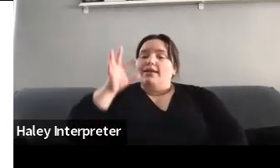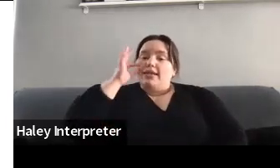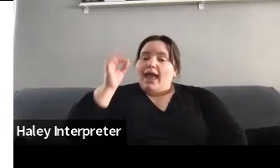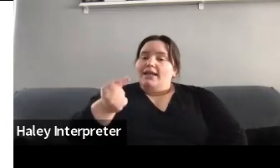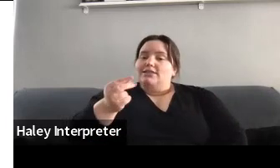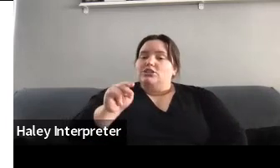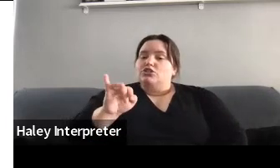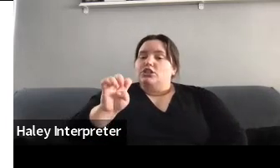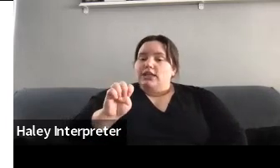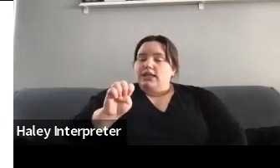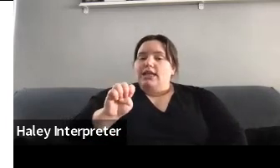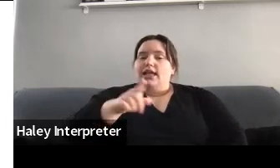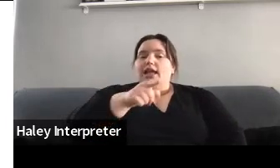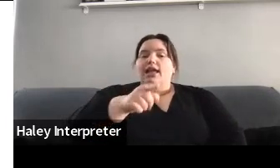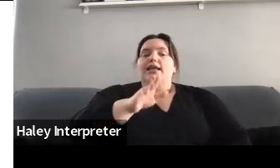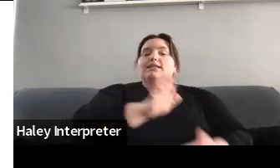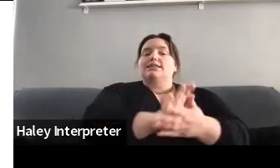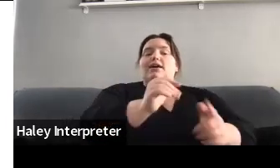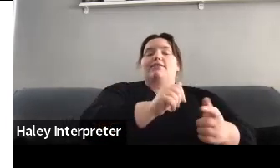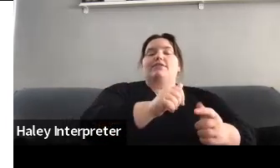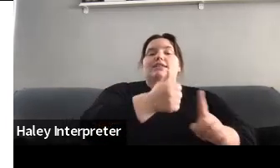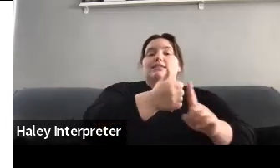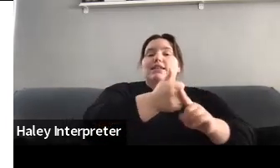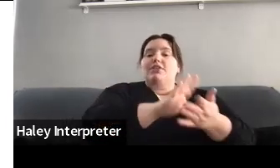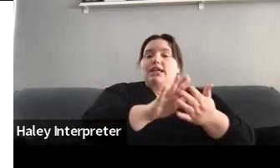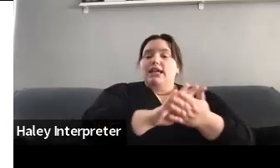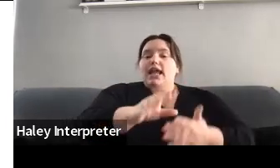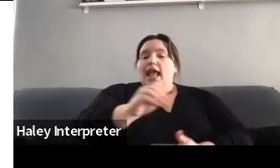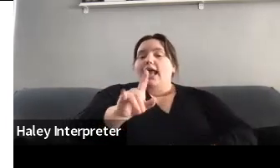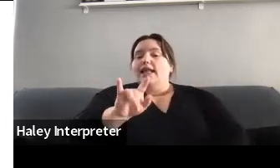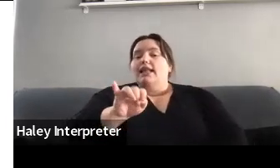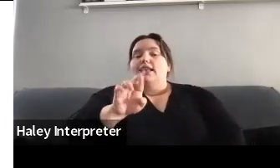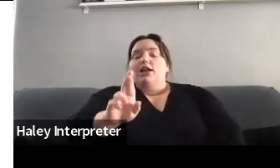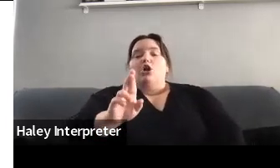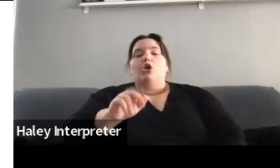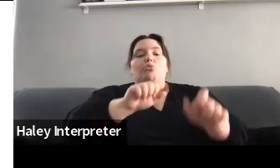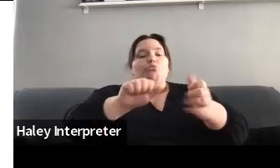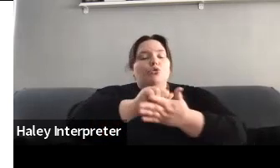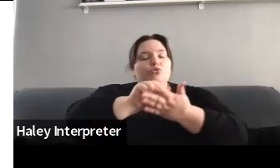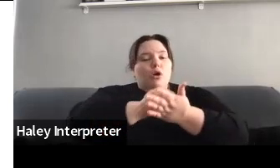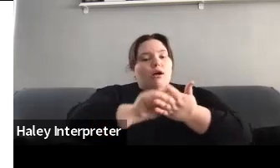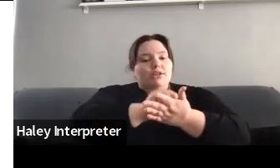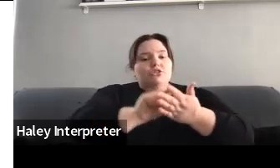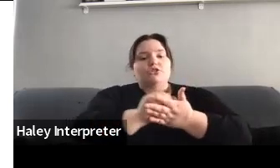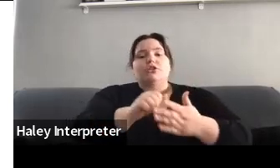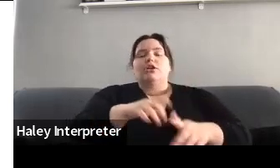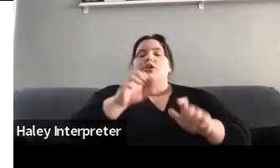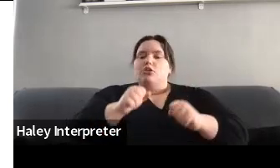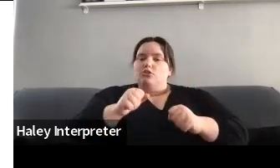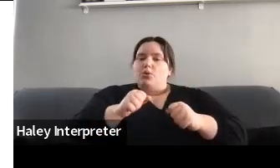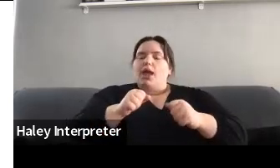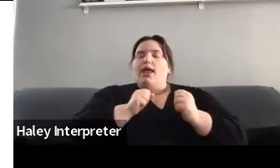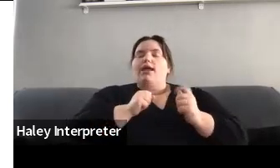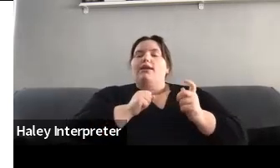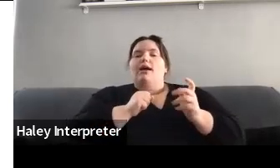litter washing. You can hook up the Cat Genie to either your toilet or your laundry water